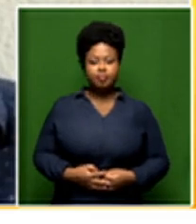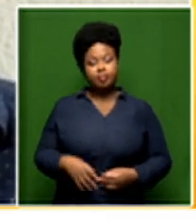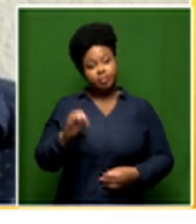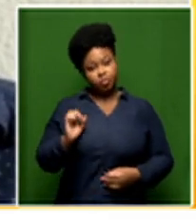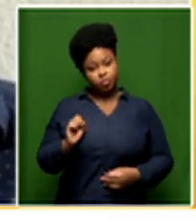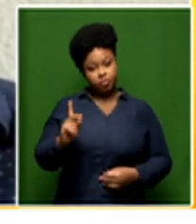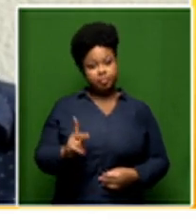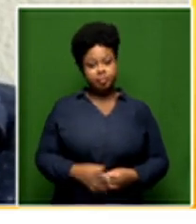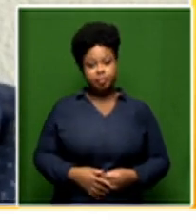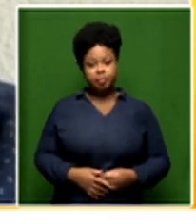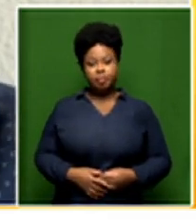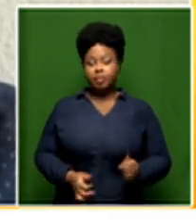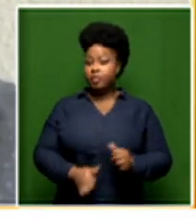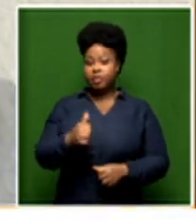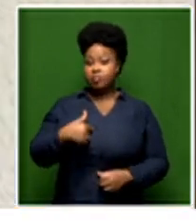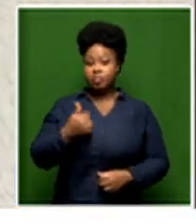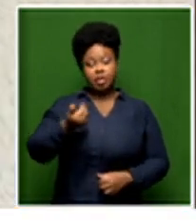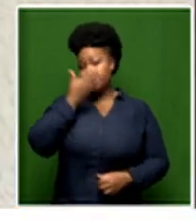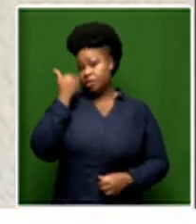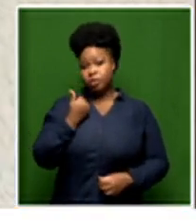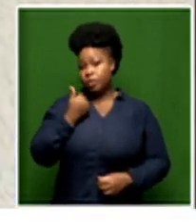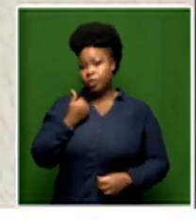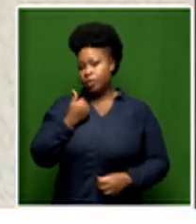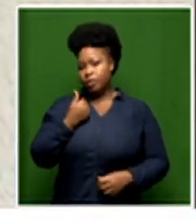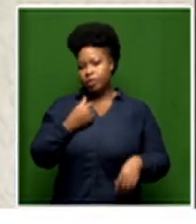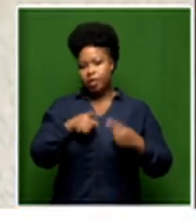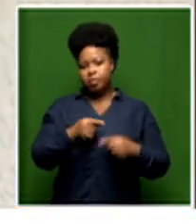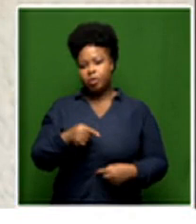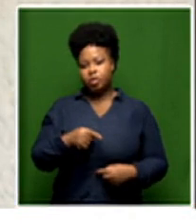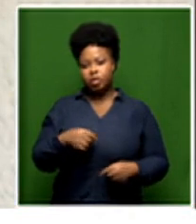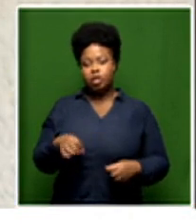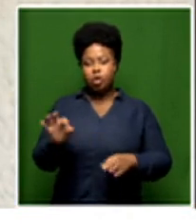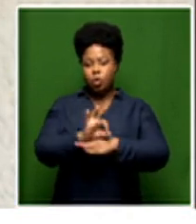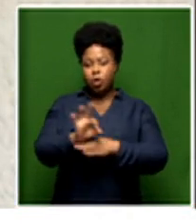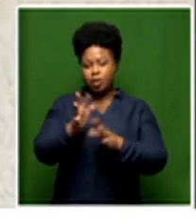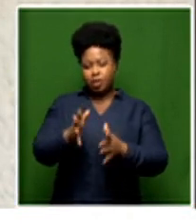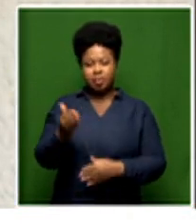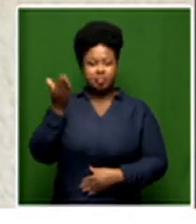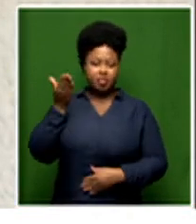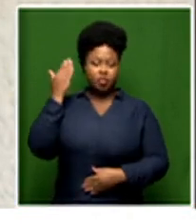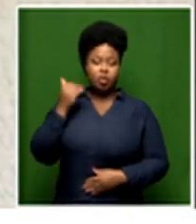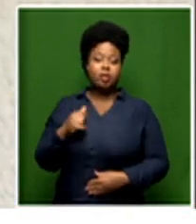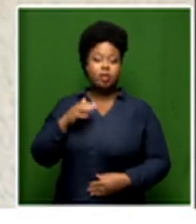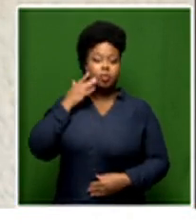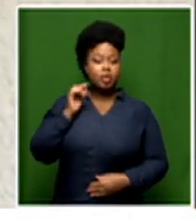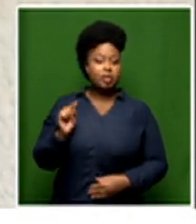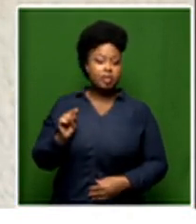Okay, first, I didn't know about the organizers before. And then when